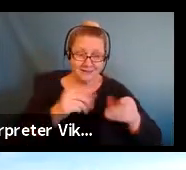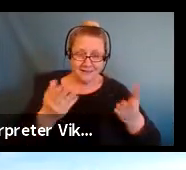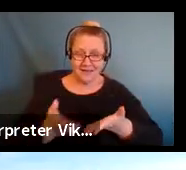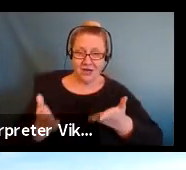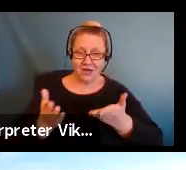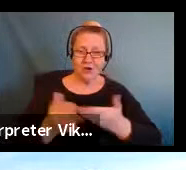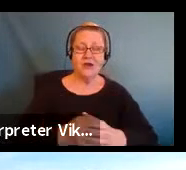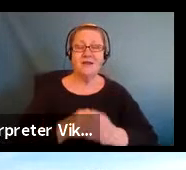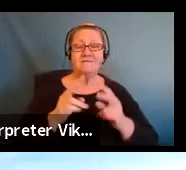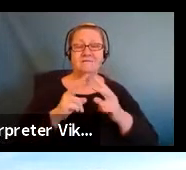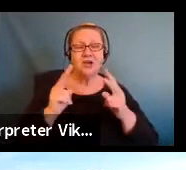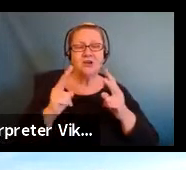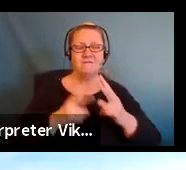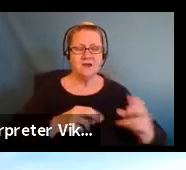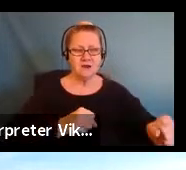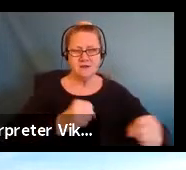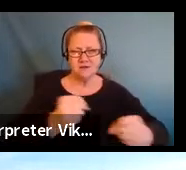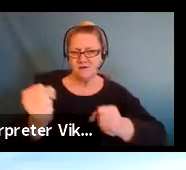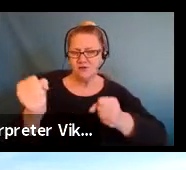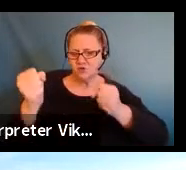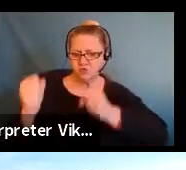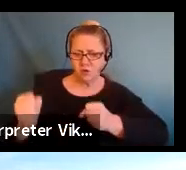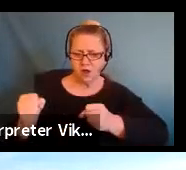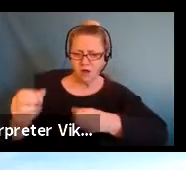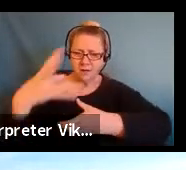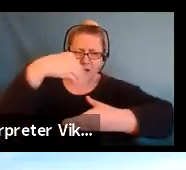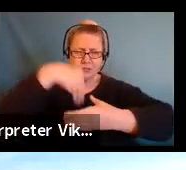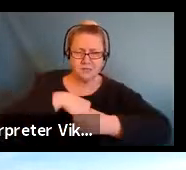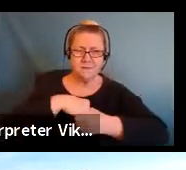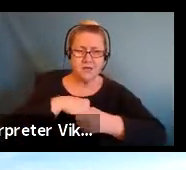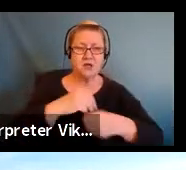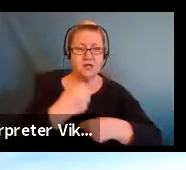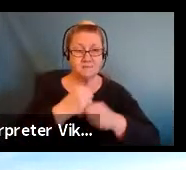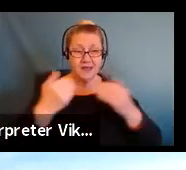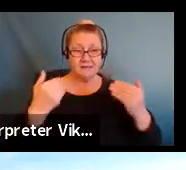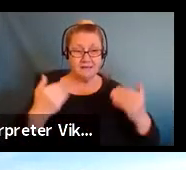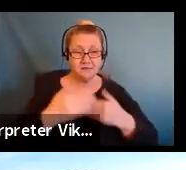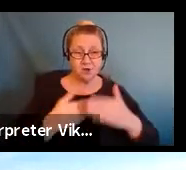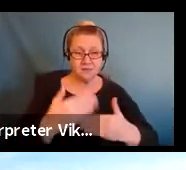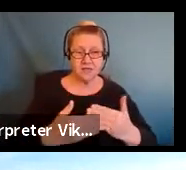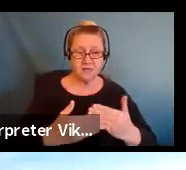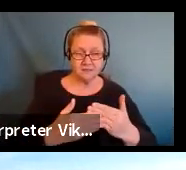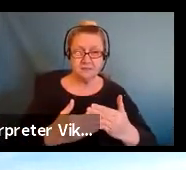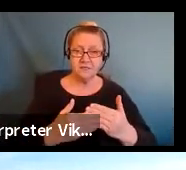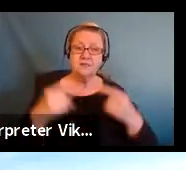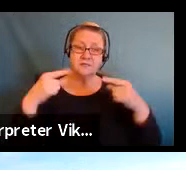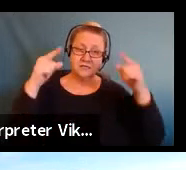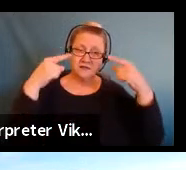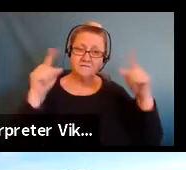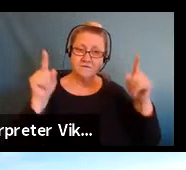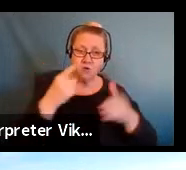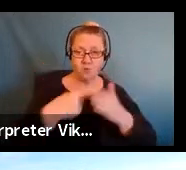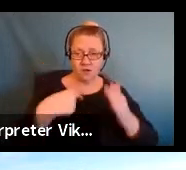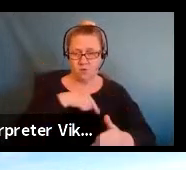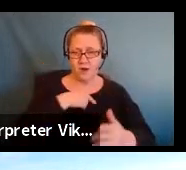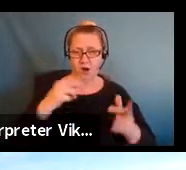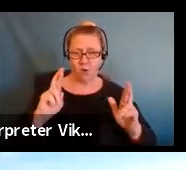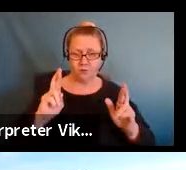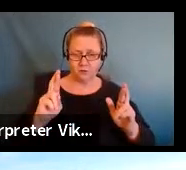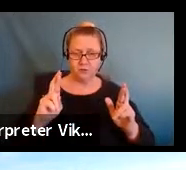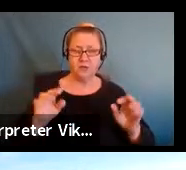robust participation, which has made this process really what we hope for it to be, which is really